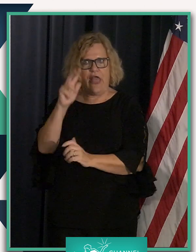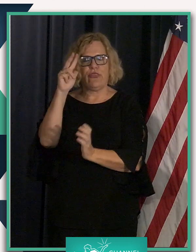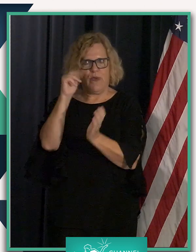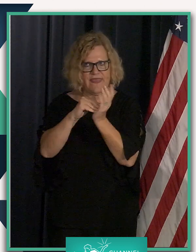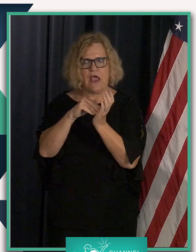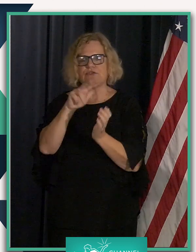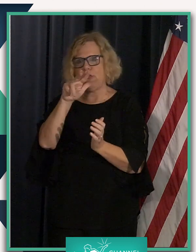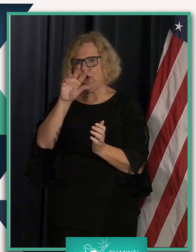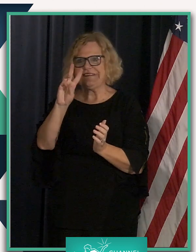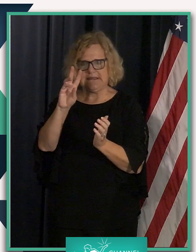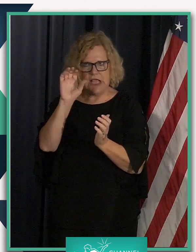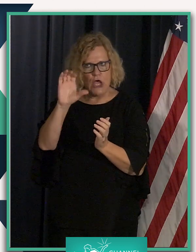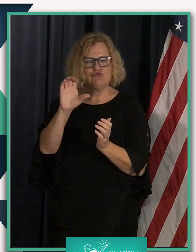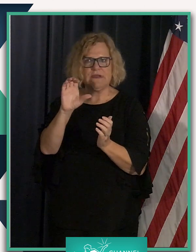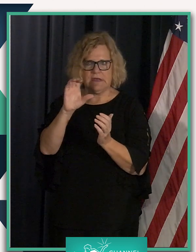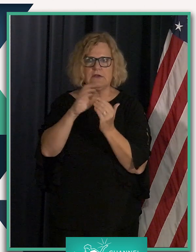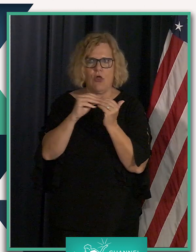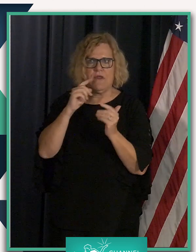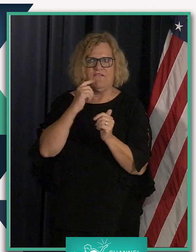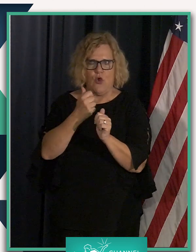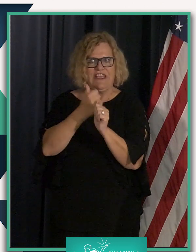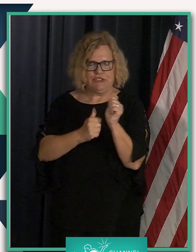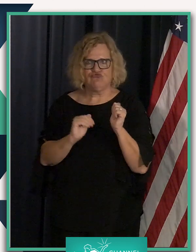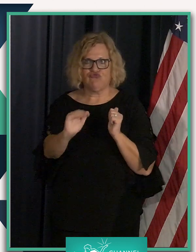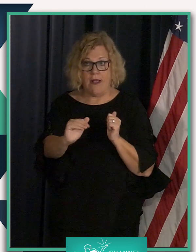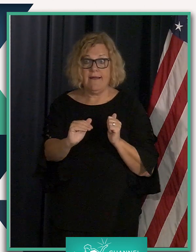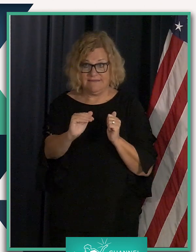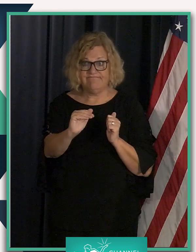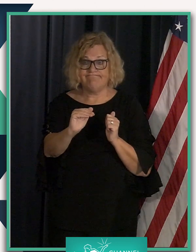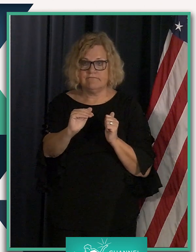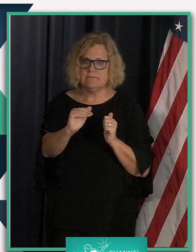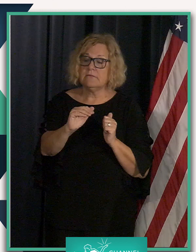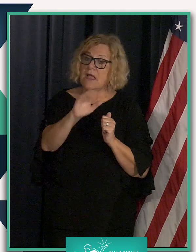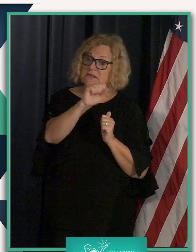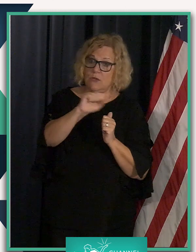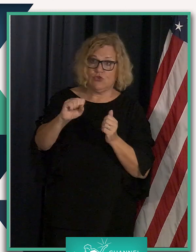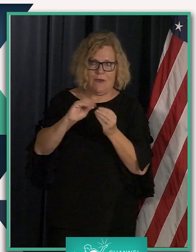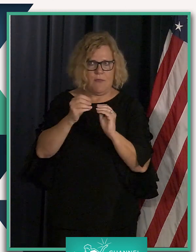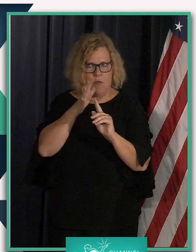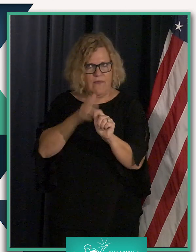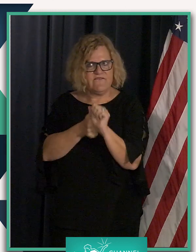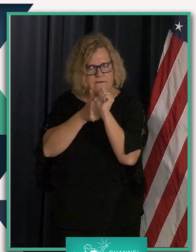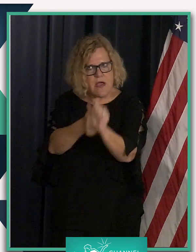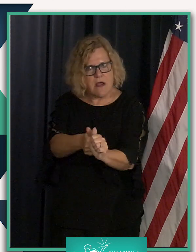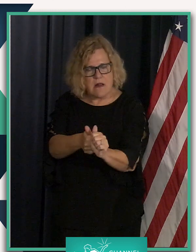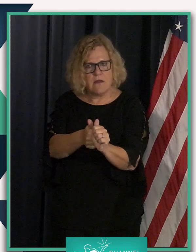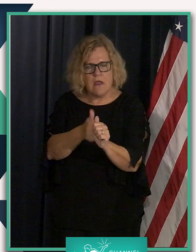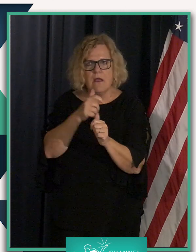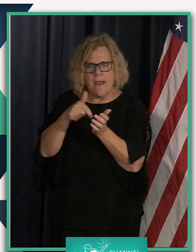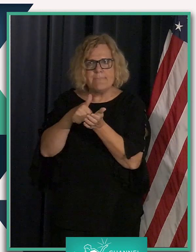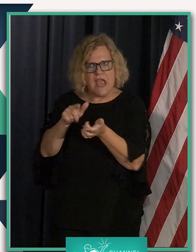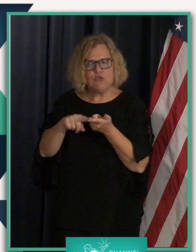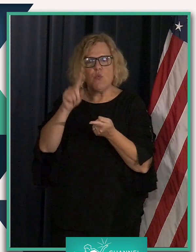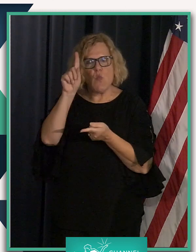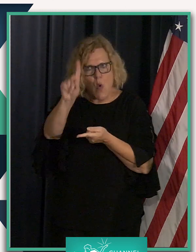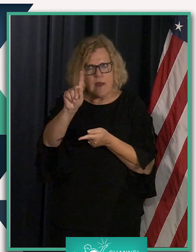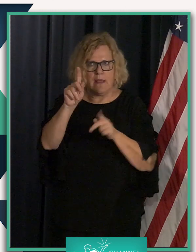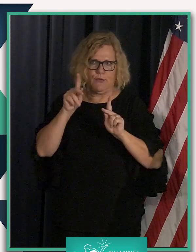$3,000 or $3,600 for each child. There'll be a Social Security number. It's going to be paid to one